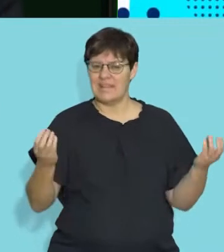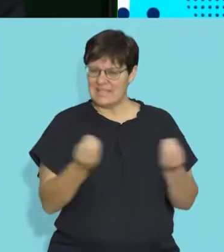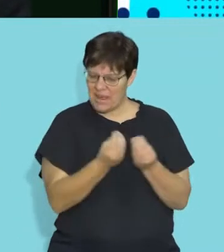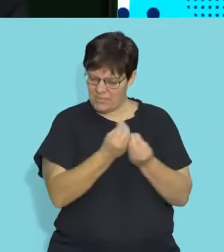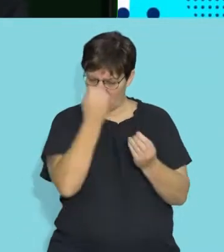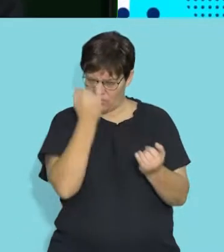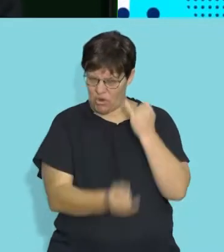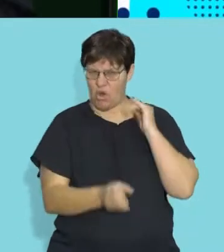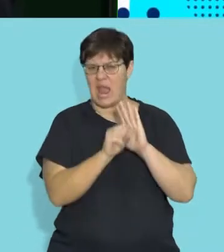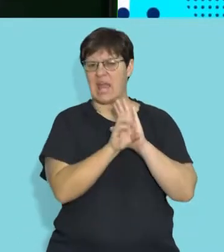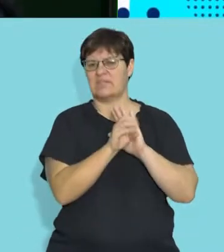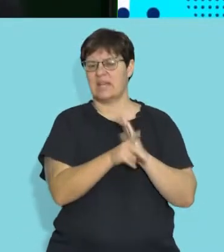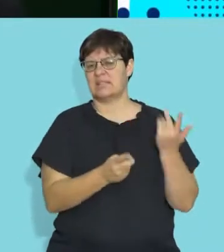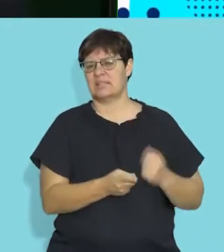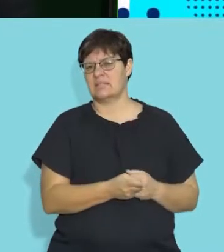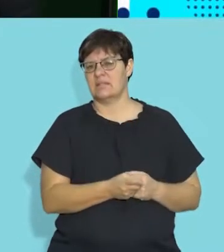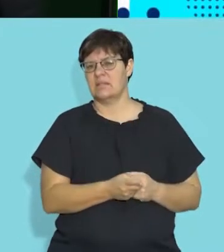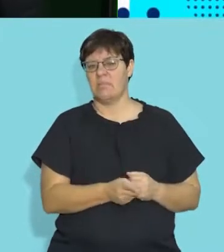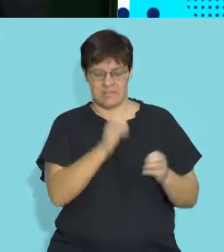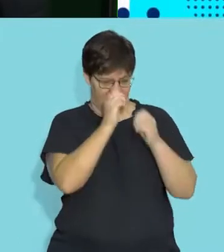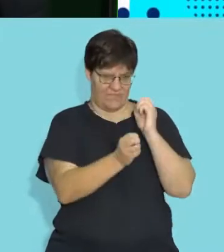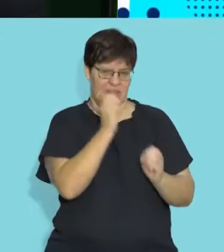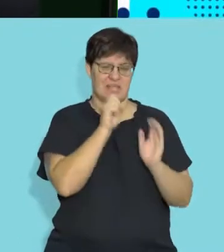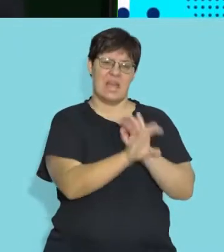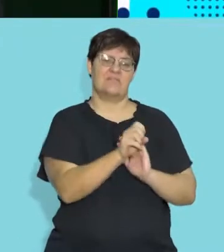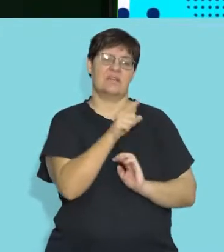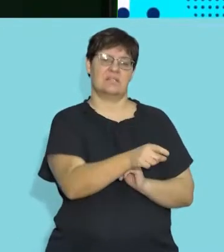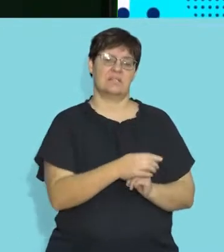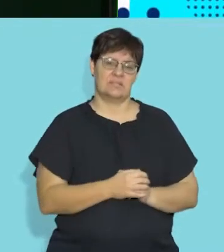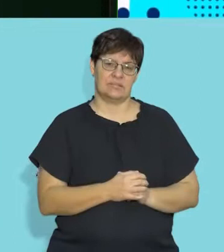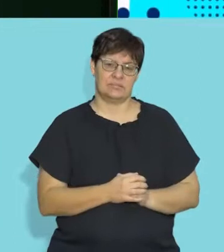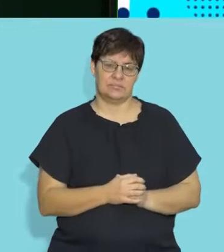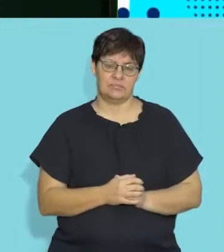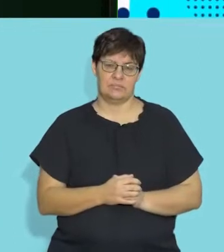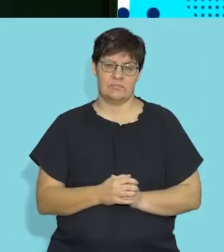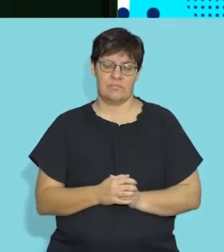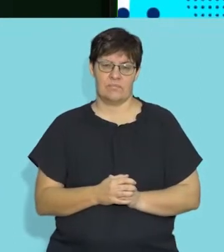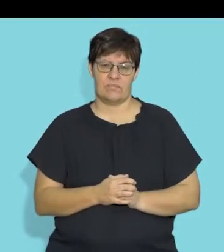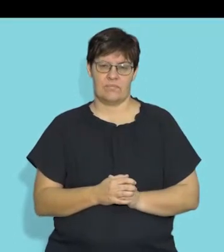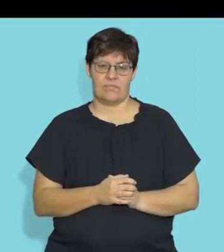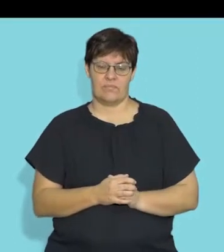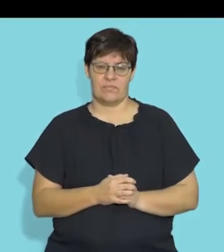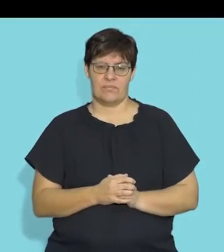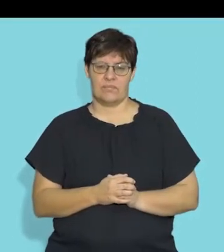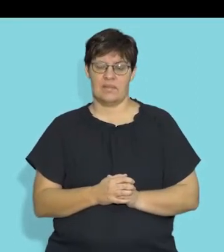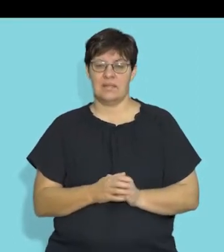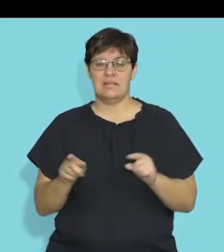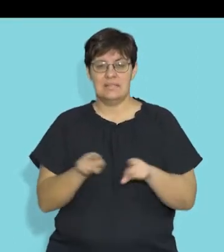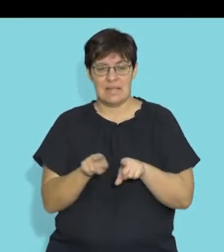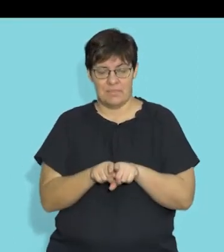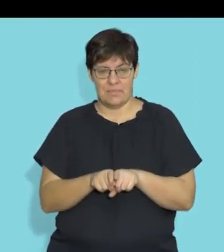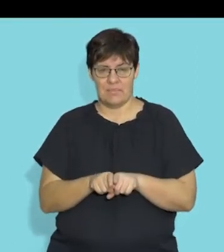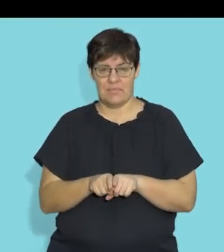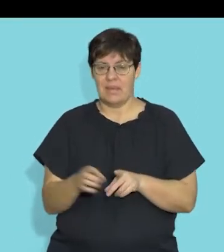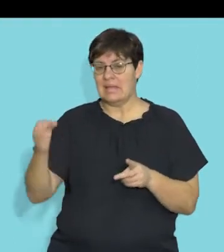with your advertising campaign as far as this branch is concerned. And obviously the salary. We